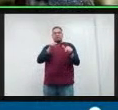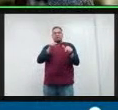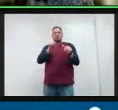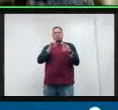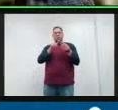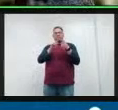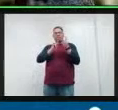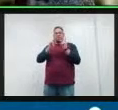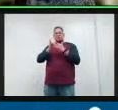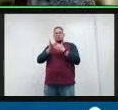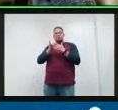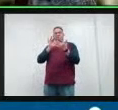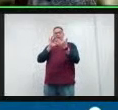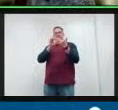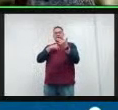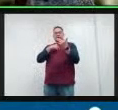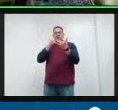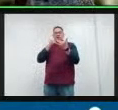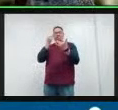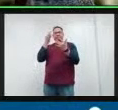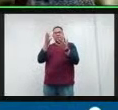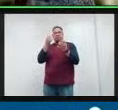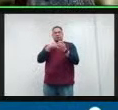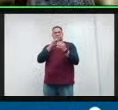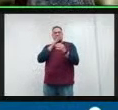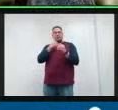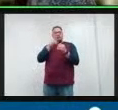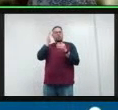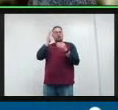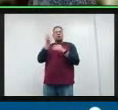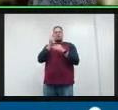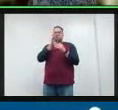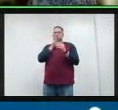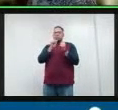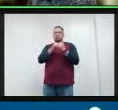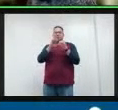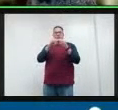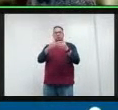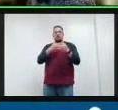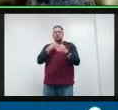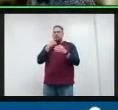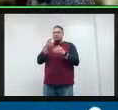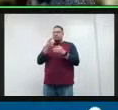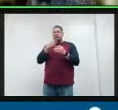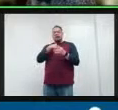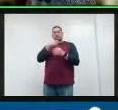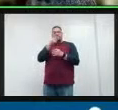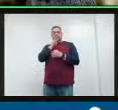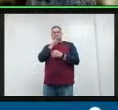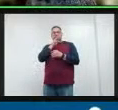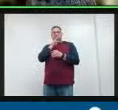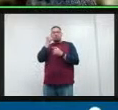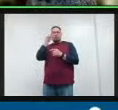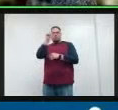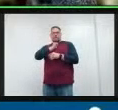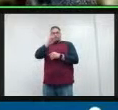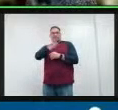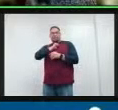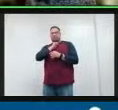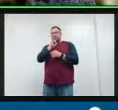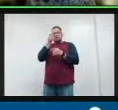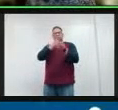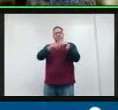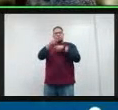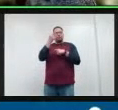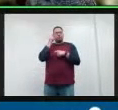And if somebody wants me to talk, I will always talk to a group. I will tell them I'm speaking for myself, that I don't speak for the board unless I